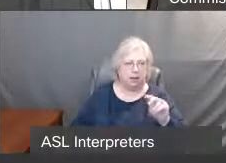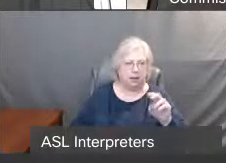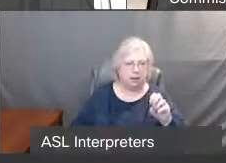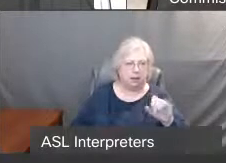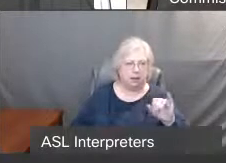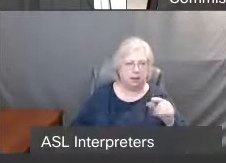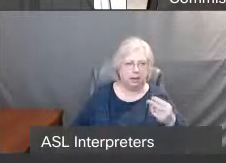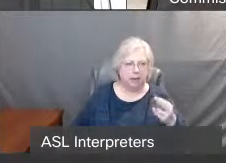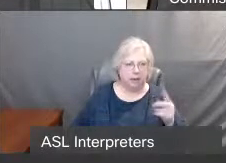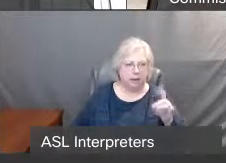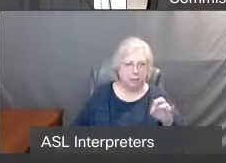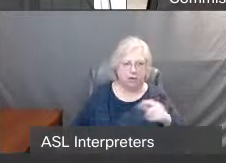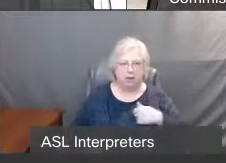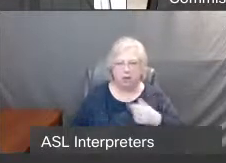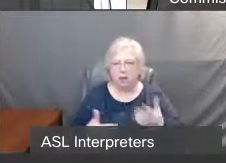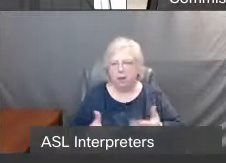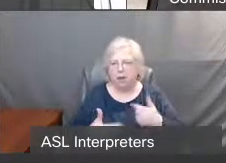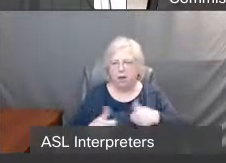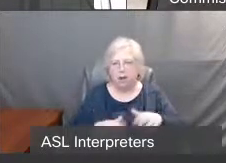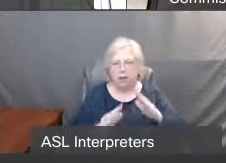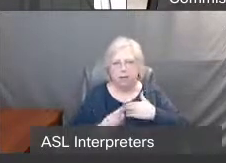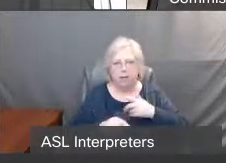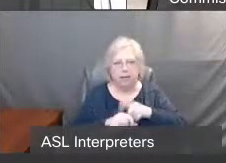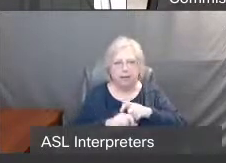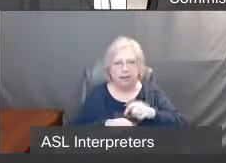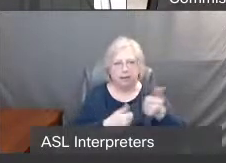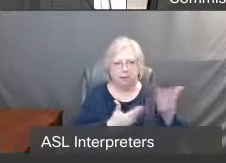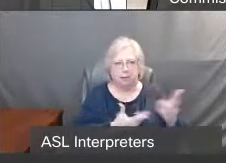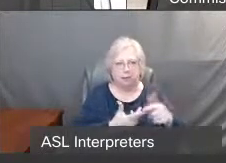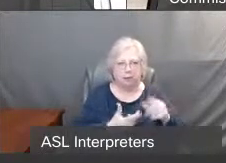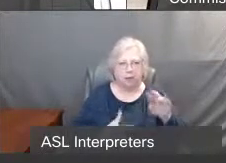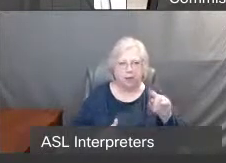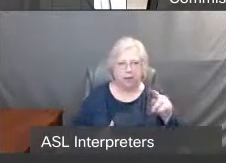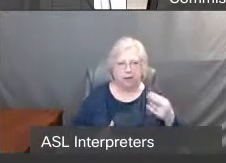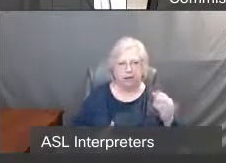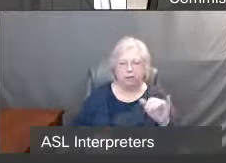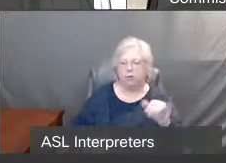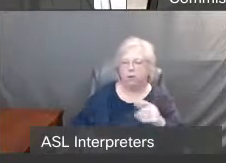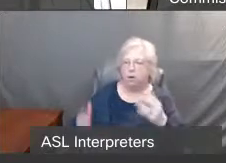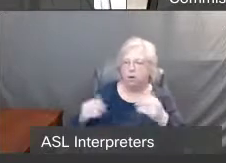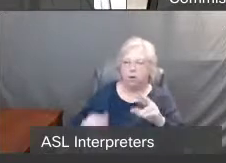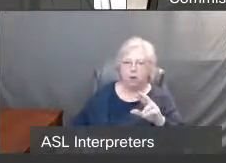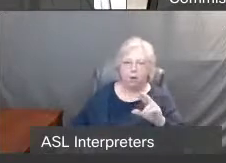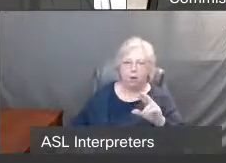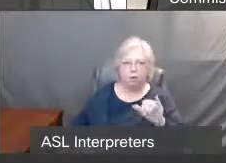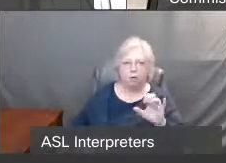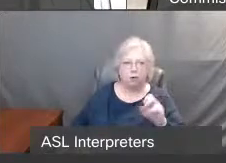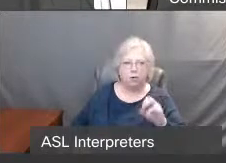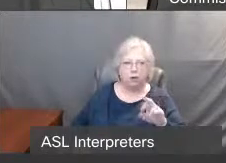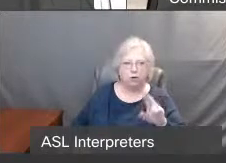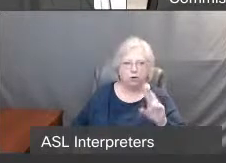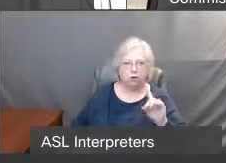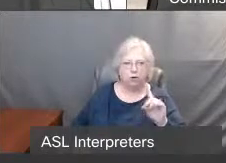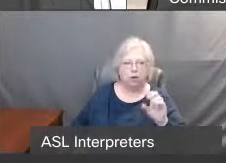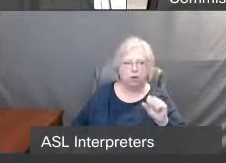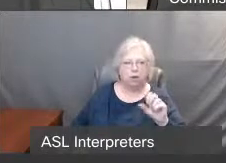Hi, I'm here and I would like to yield my time to Keith as well. Okay, thank you. Richard Stoker.